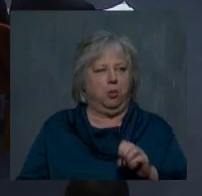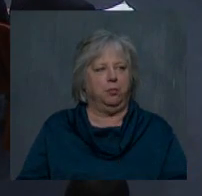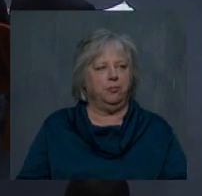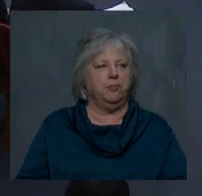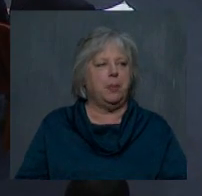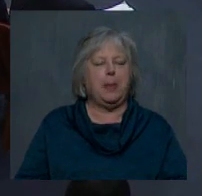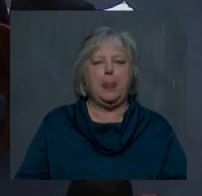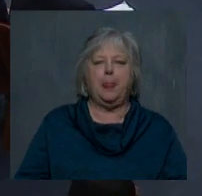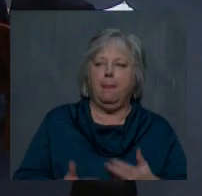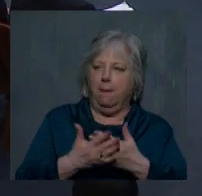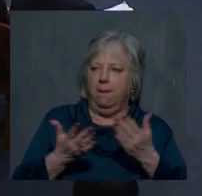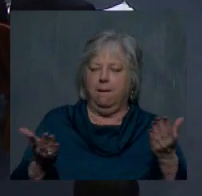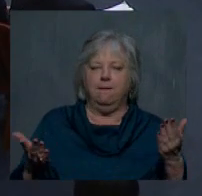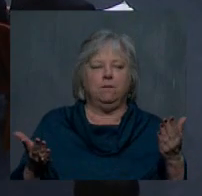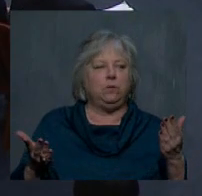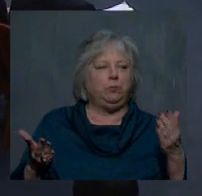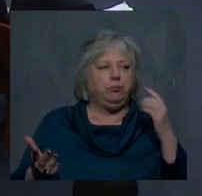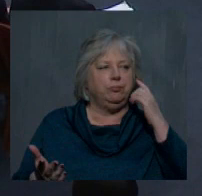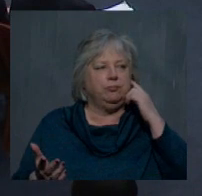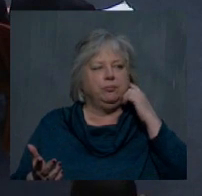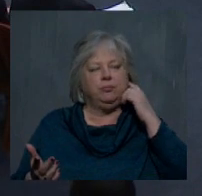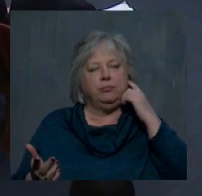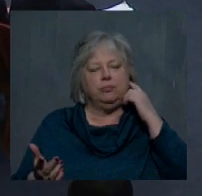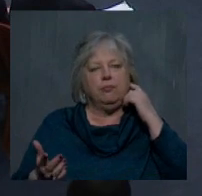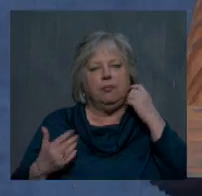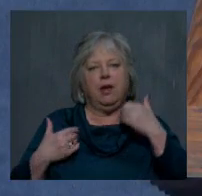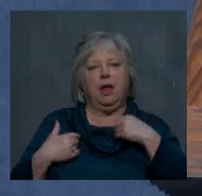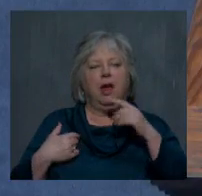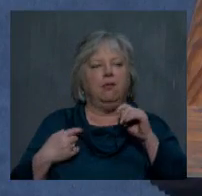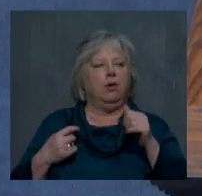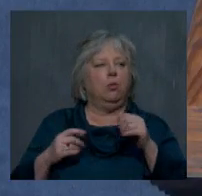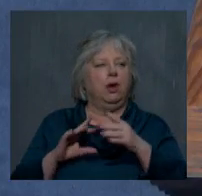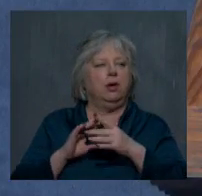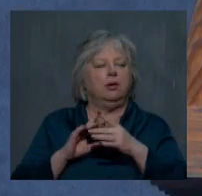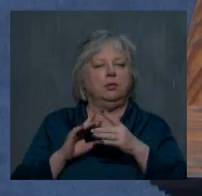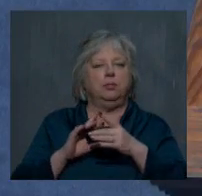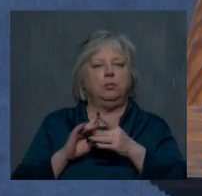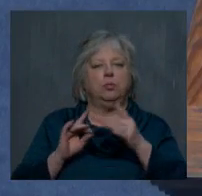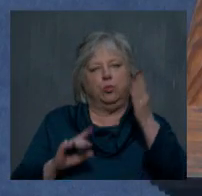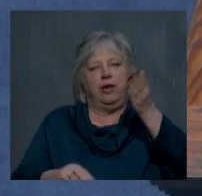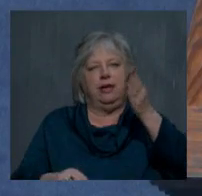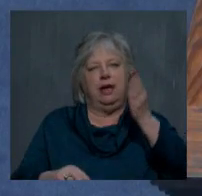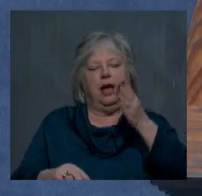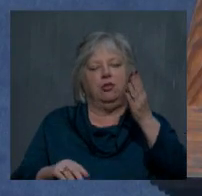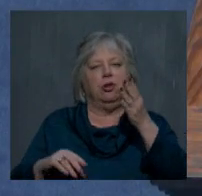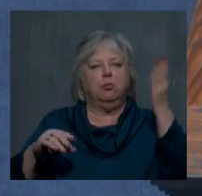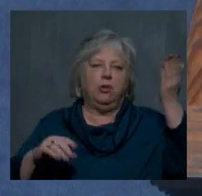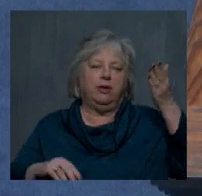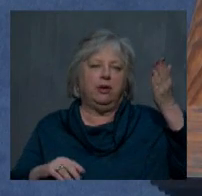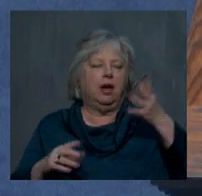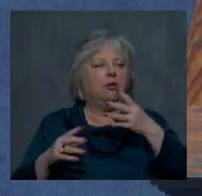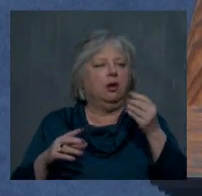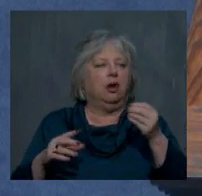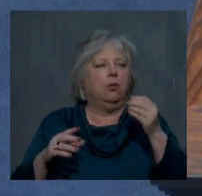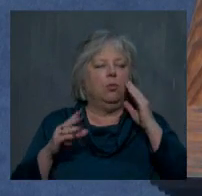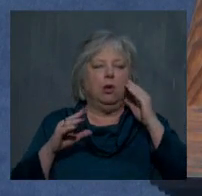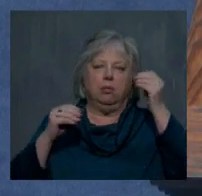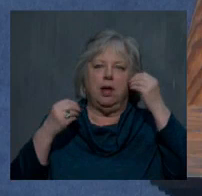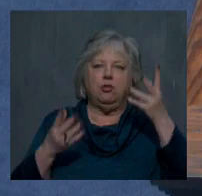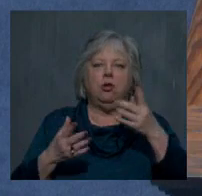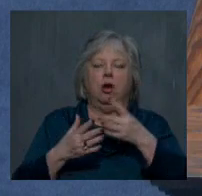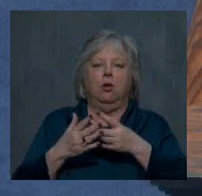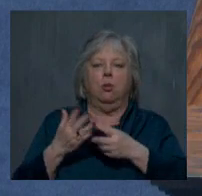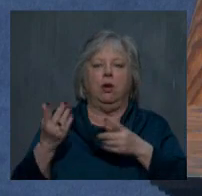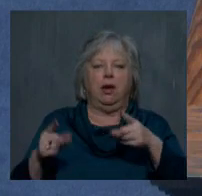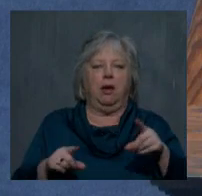Directors, City Manager Bruce. I got a quick presentation for you, and hopefully I sort of let you know where we're